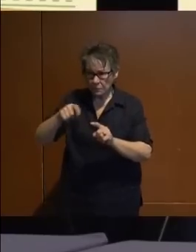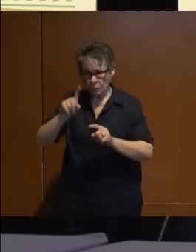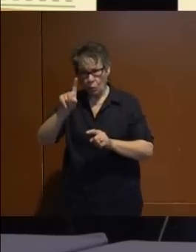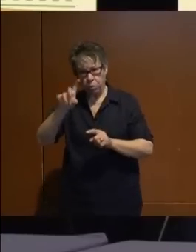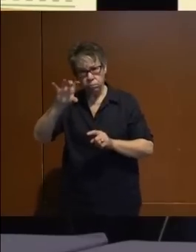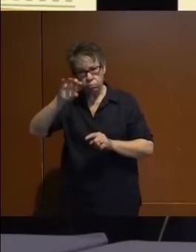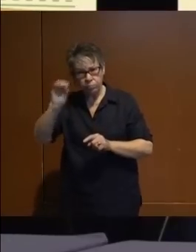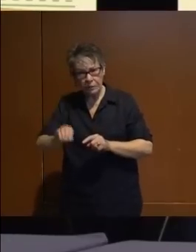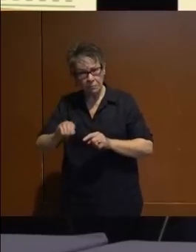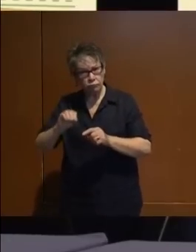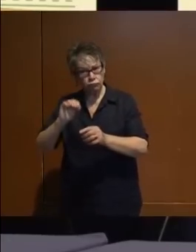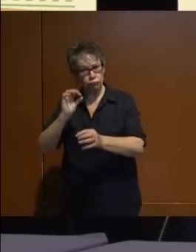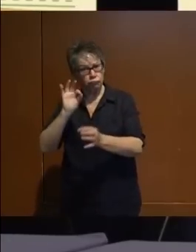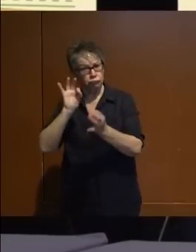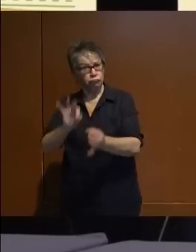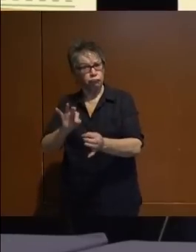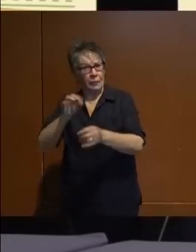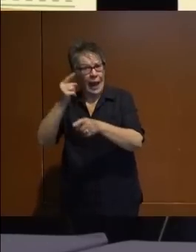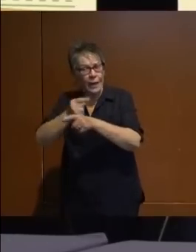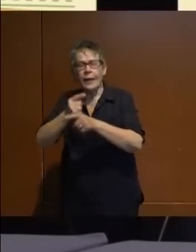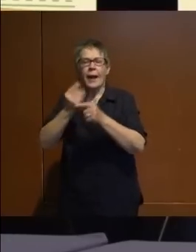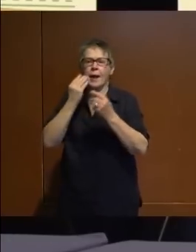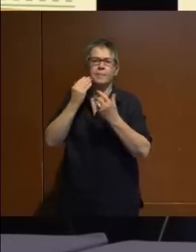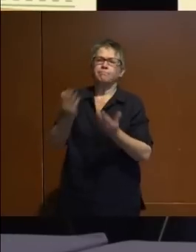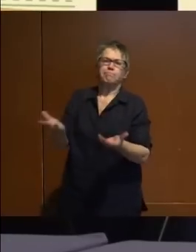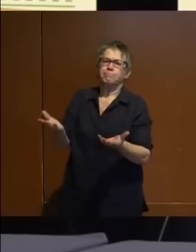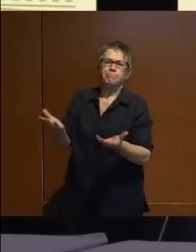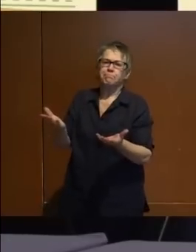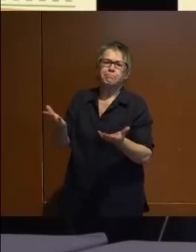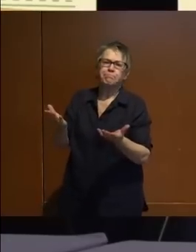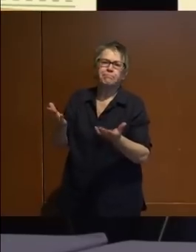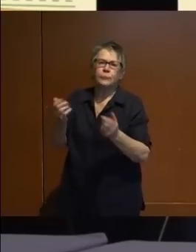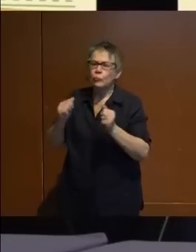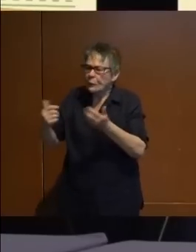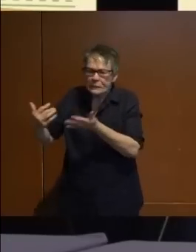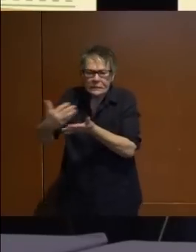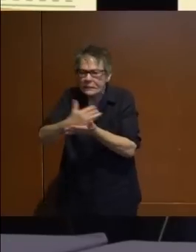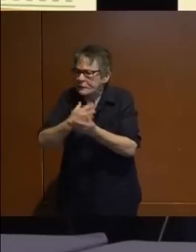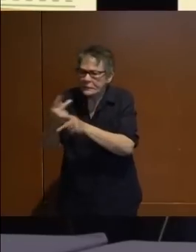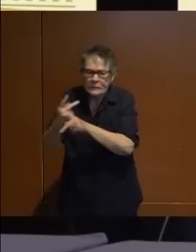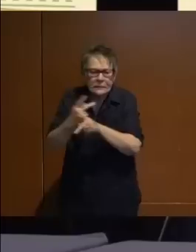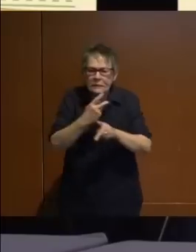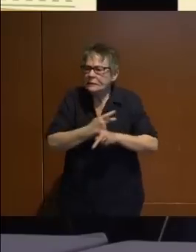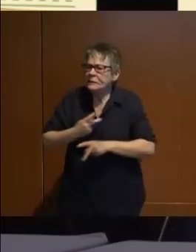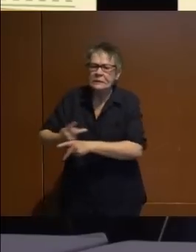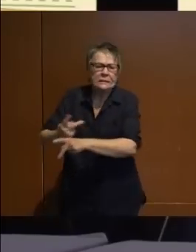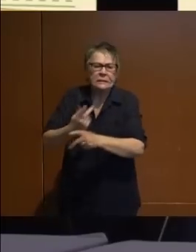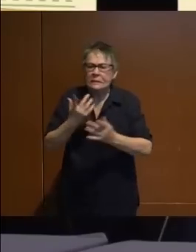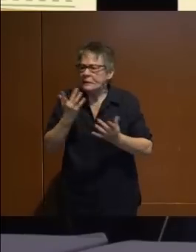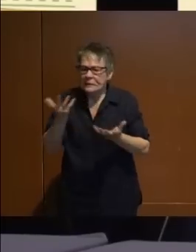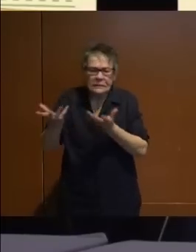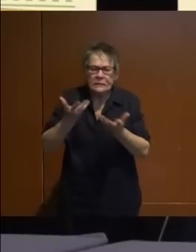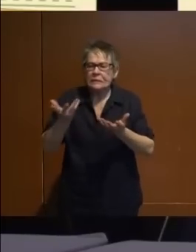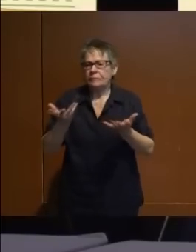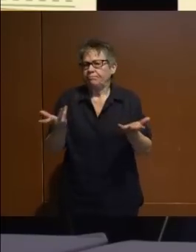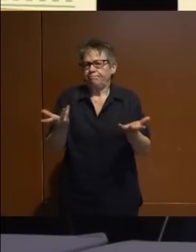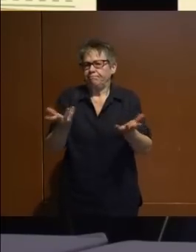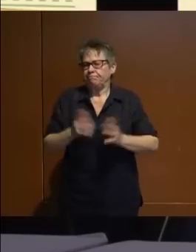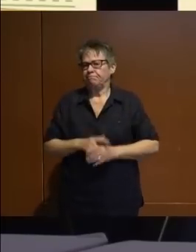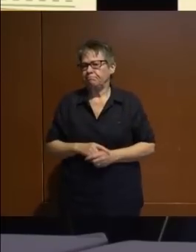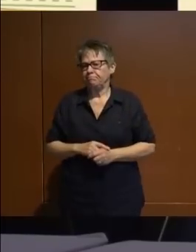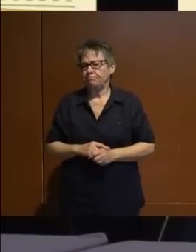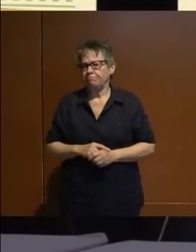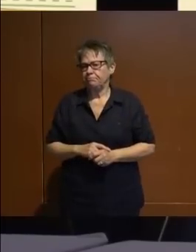rate will increase. We believe that social distancing percentages will increase. And we